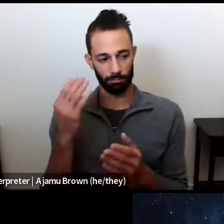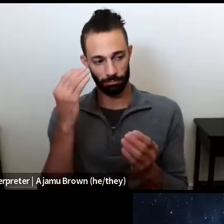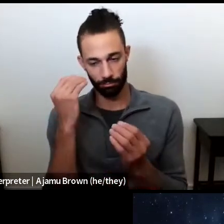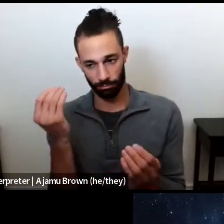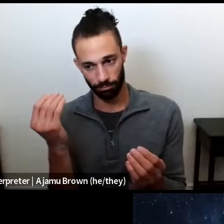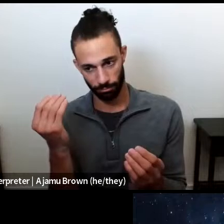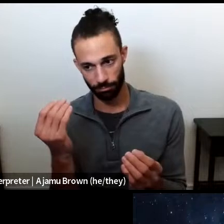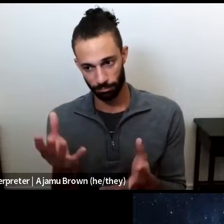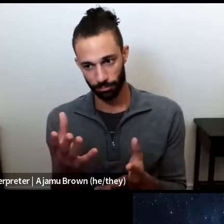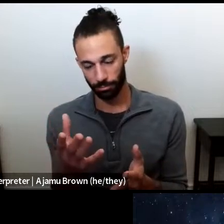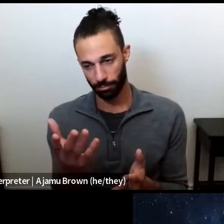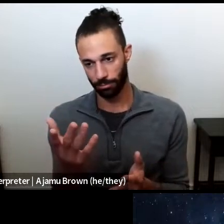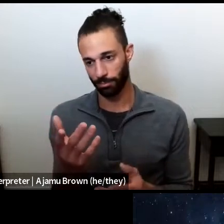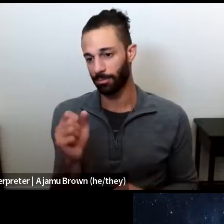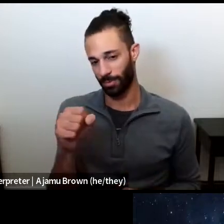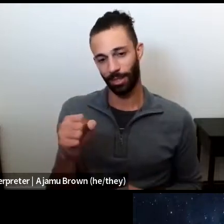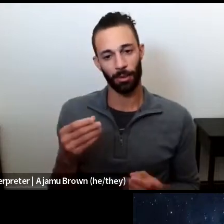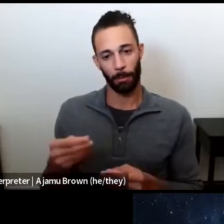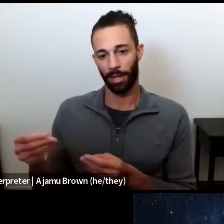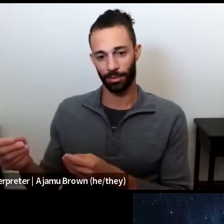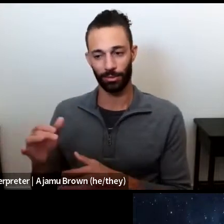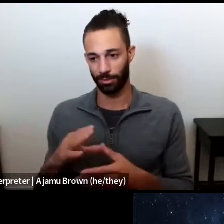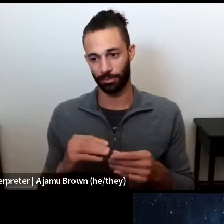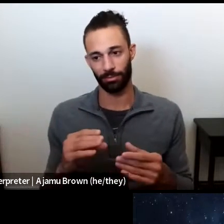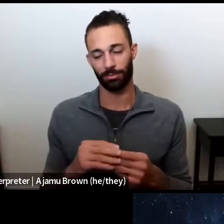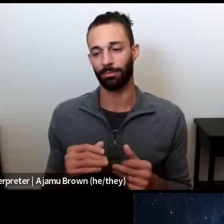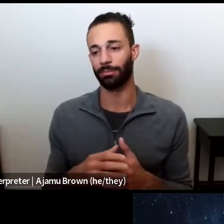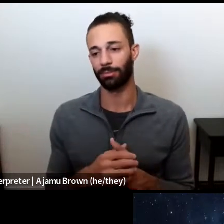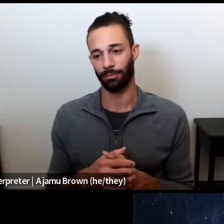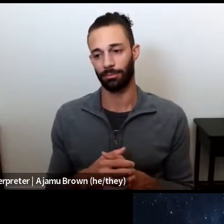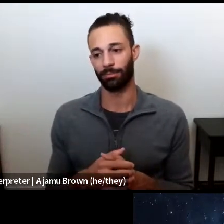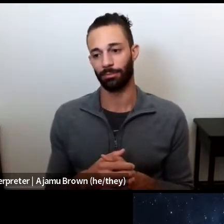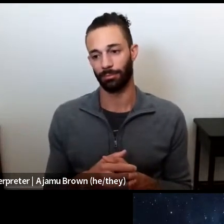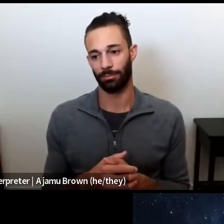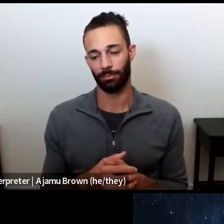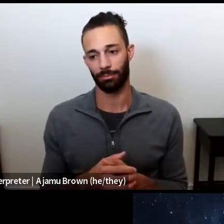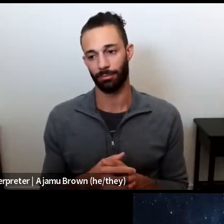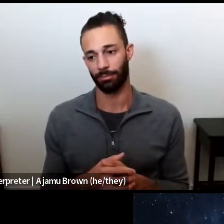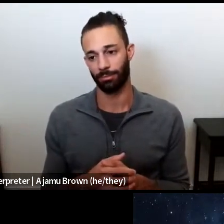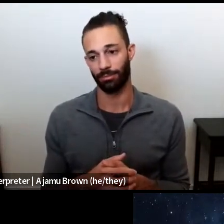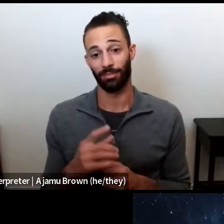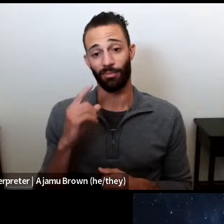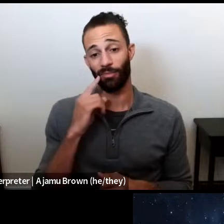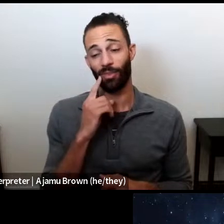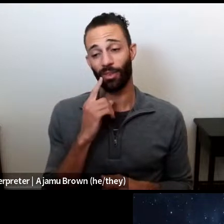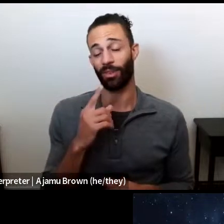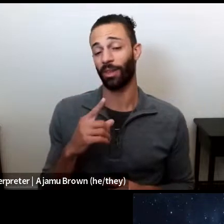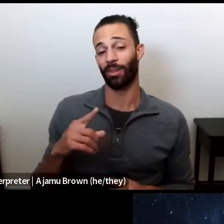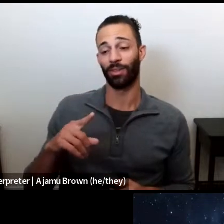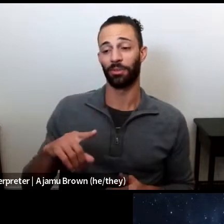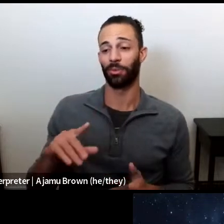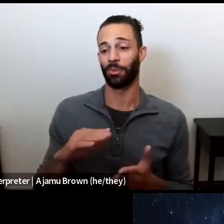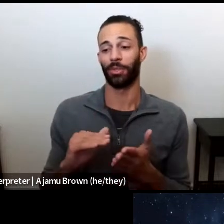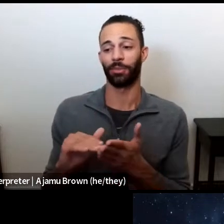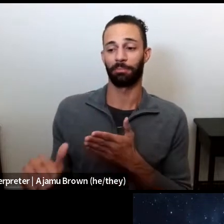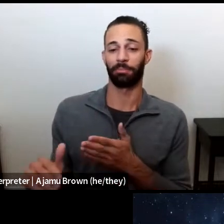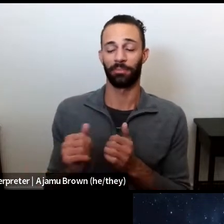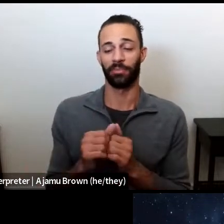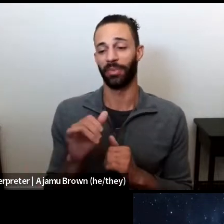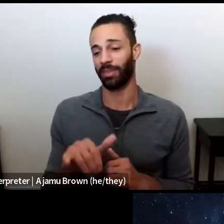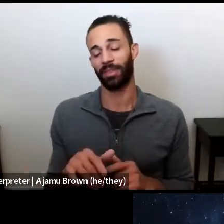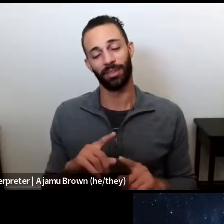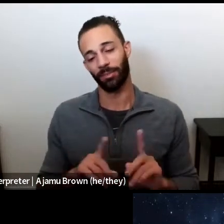Please pass it on. Please pass it on. I thought y'all were gonna get off with that